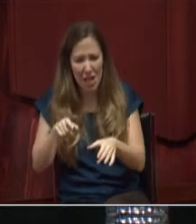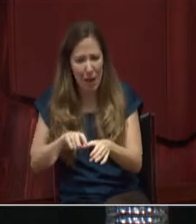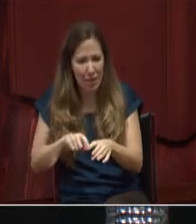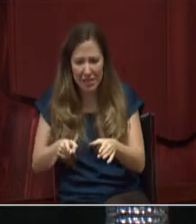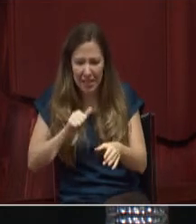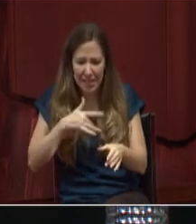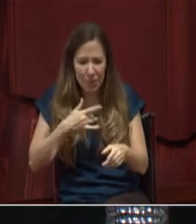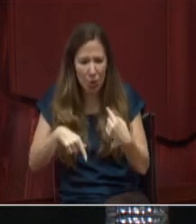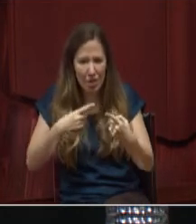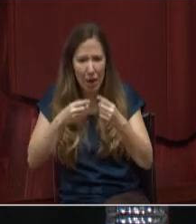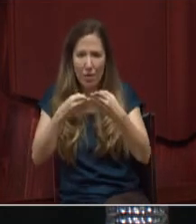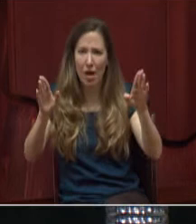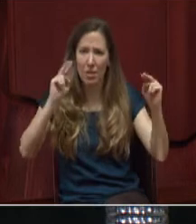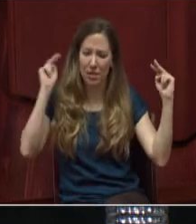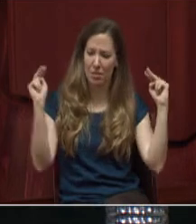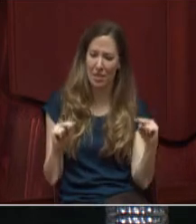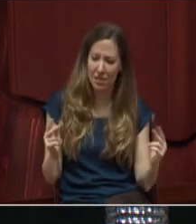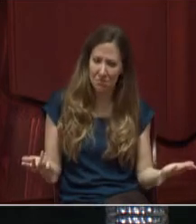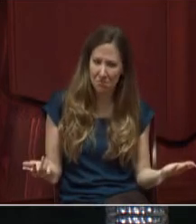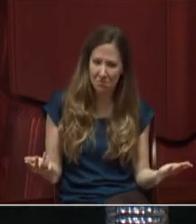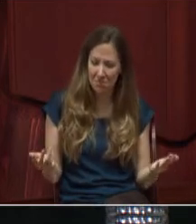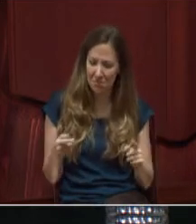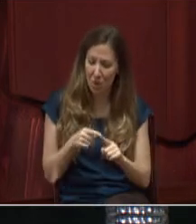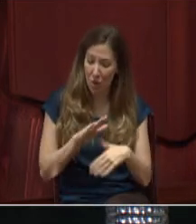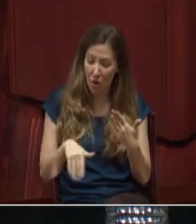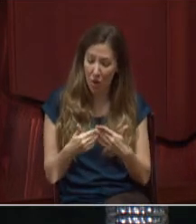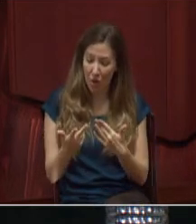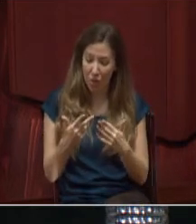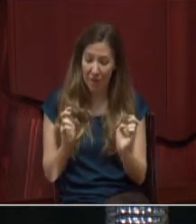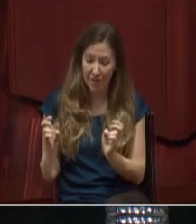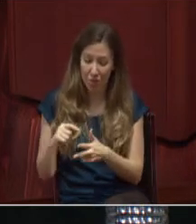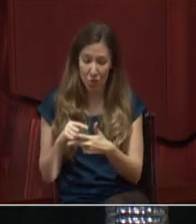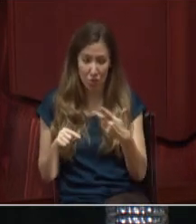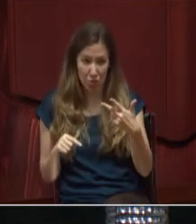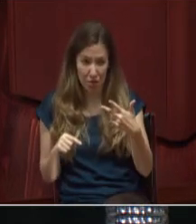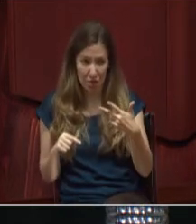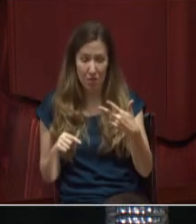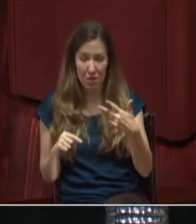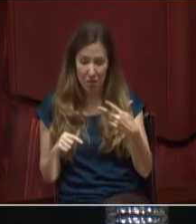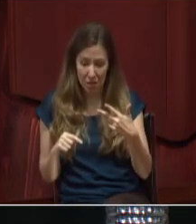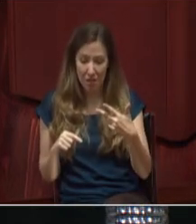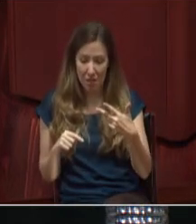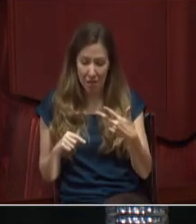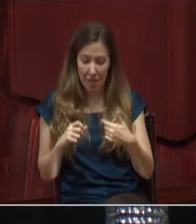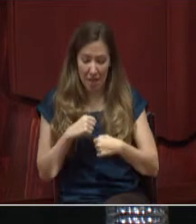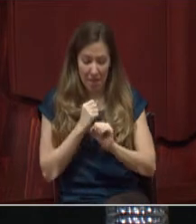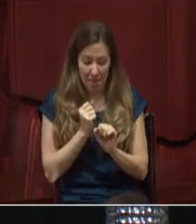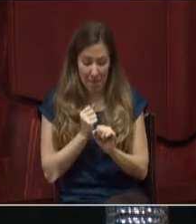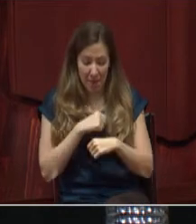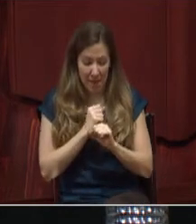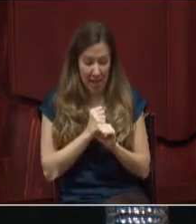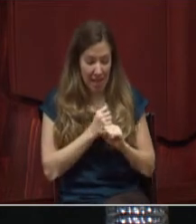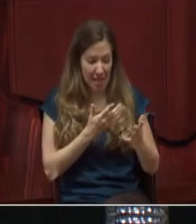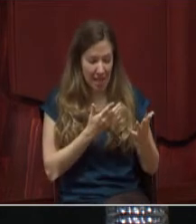and parliaments. And therefore, all three of these issues lent themselves to delicate negotiations out of the public